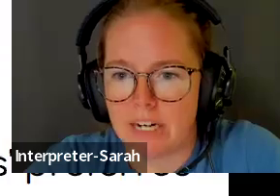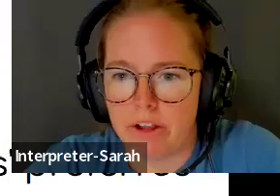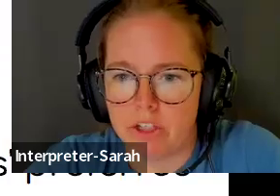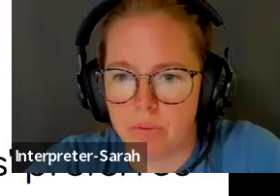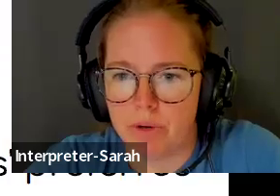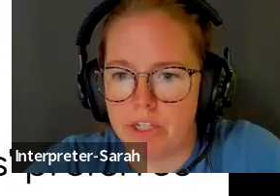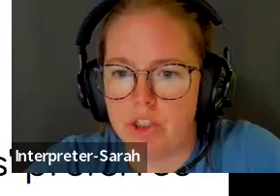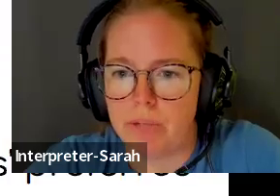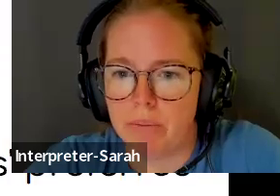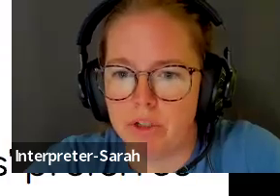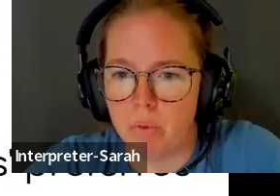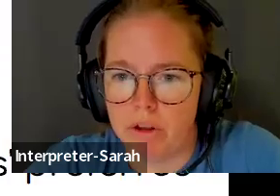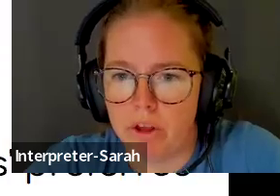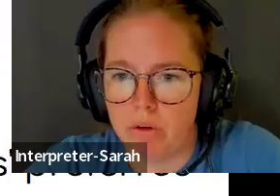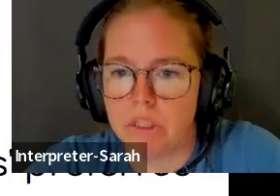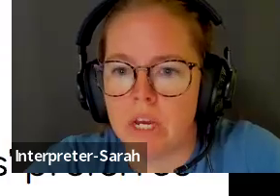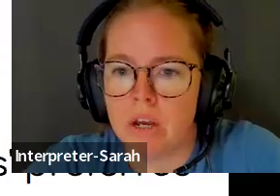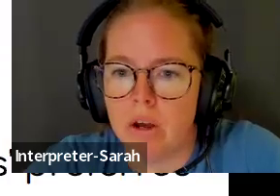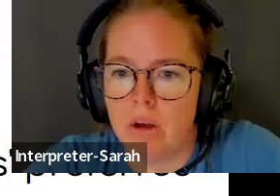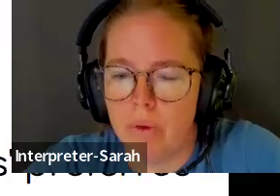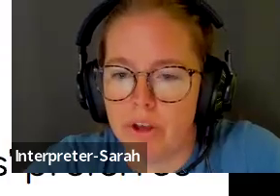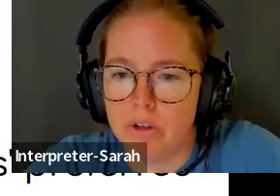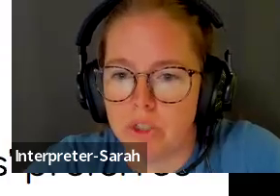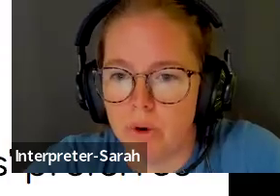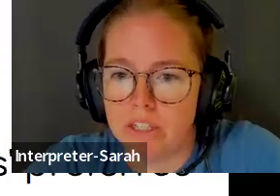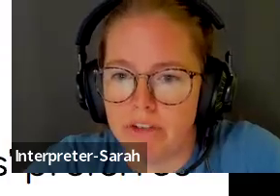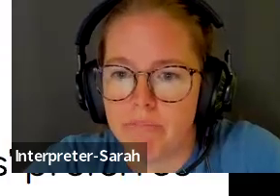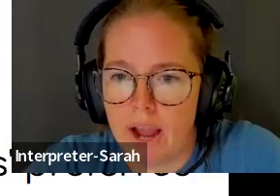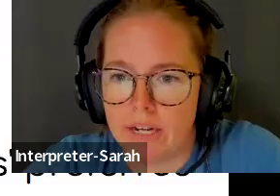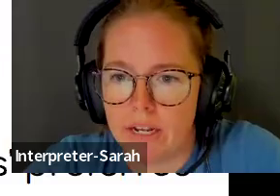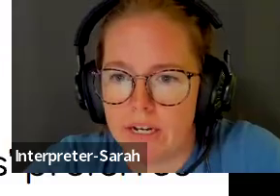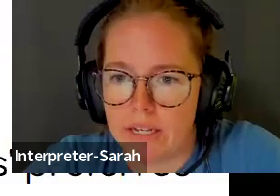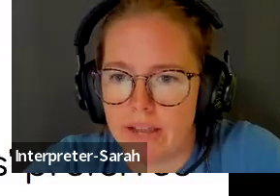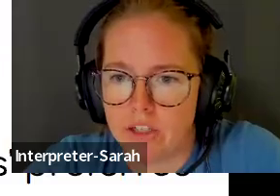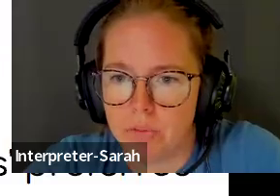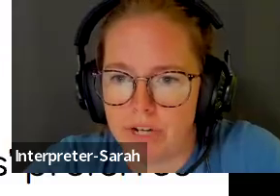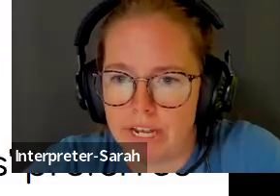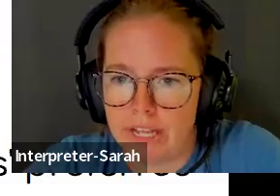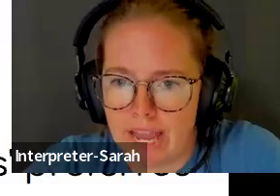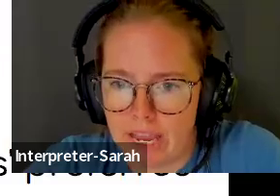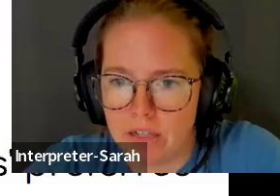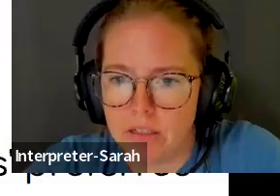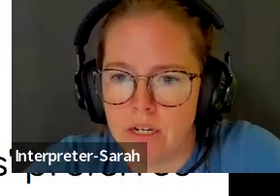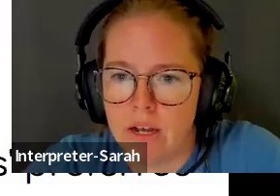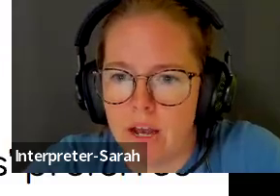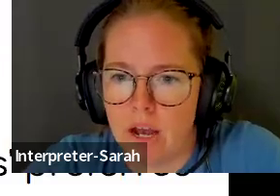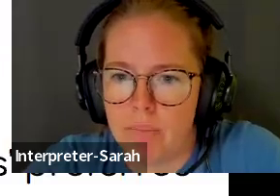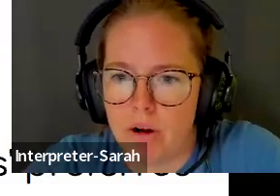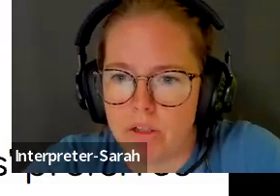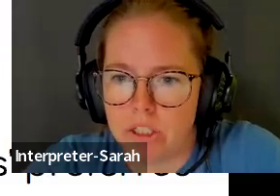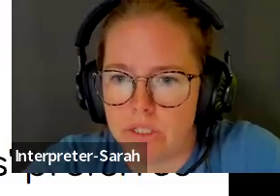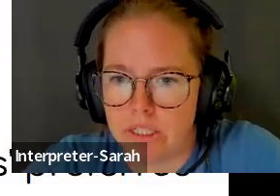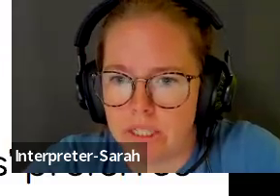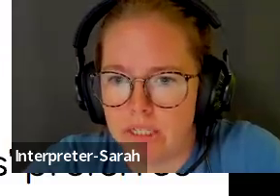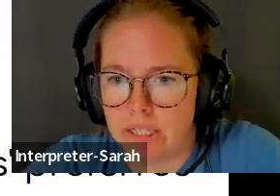with tactile interpreting to be able to work with those who are deaf blind and need that interpreting in the hand,